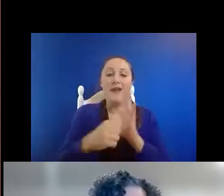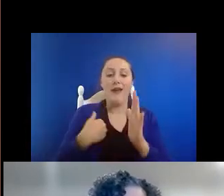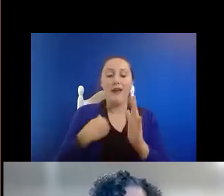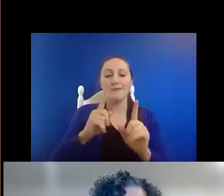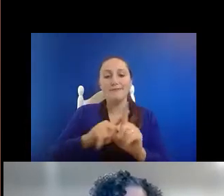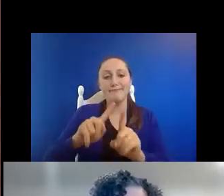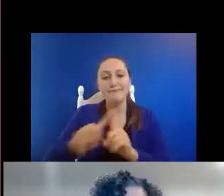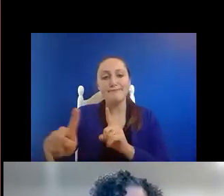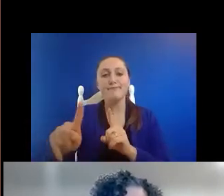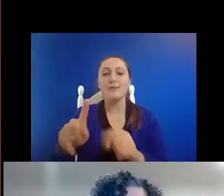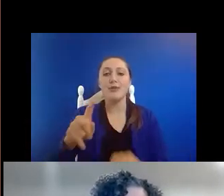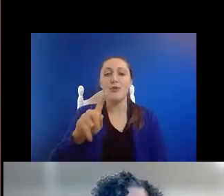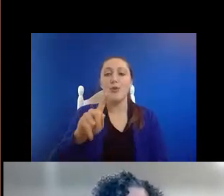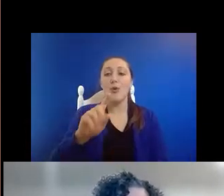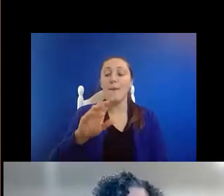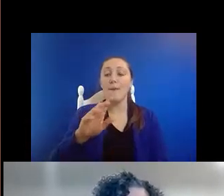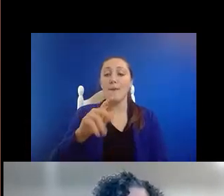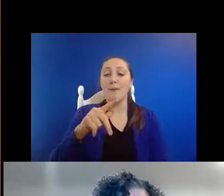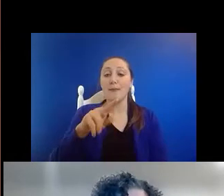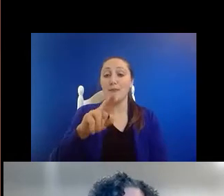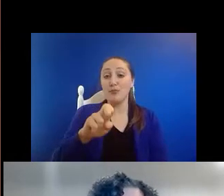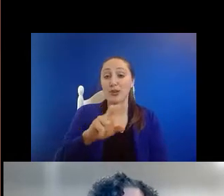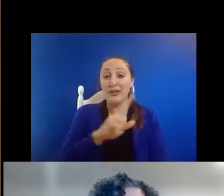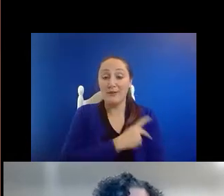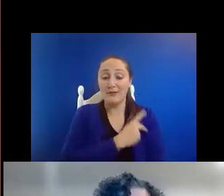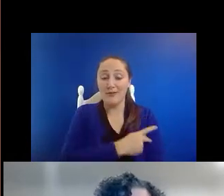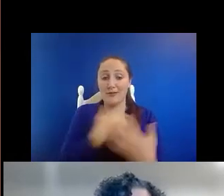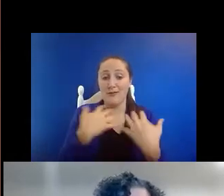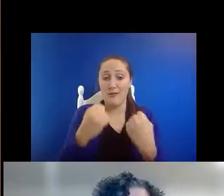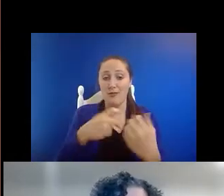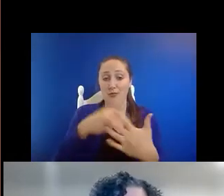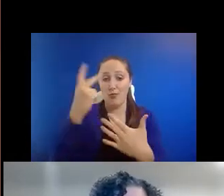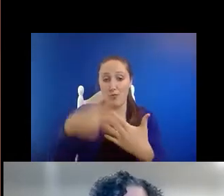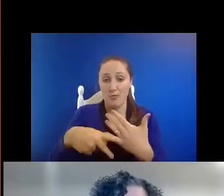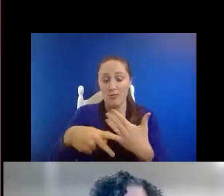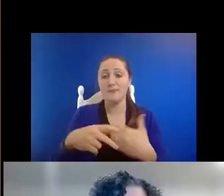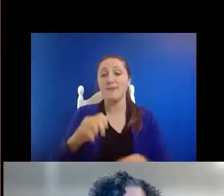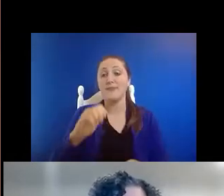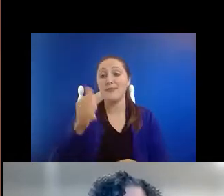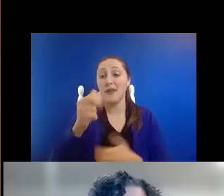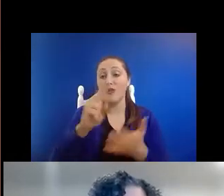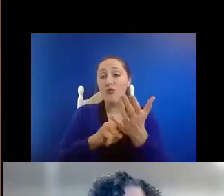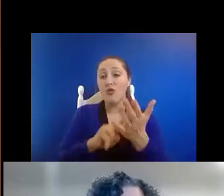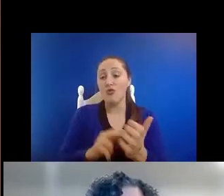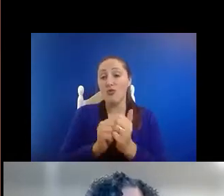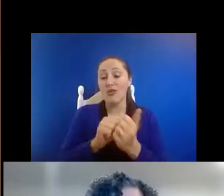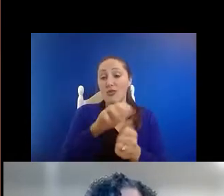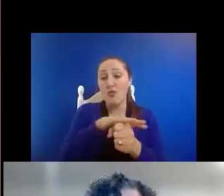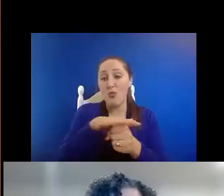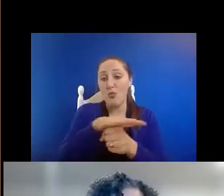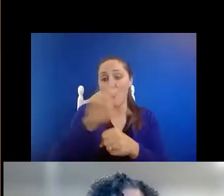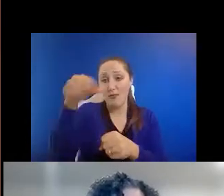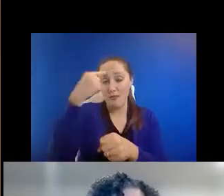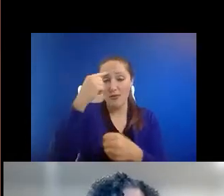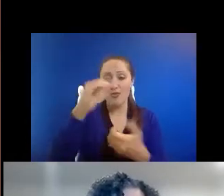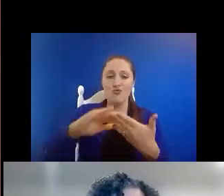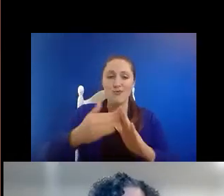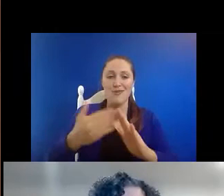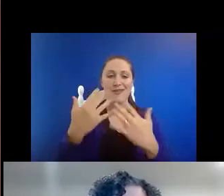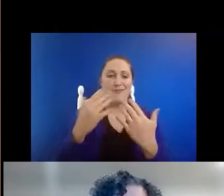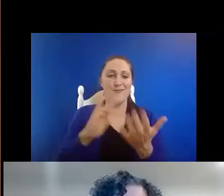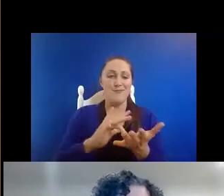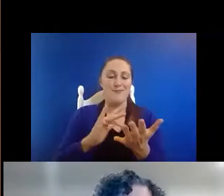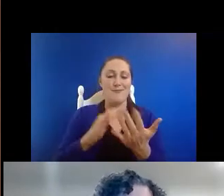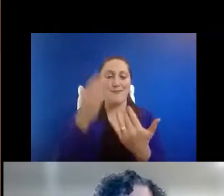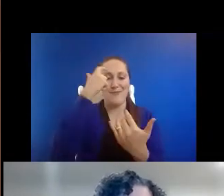inpatient health plans. There are 10 that contract with local government community mental health programs